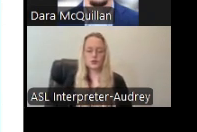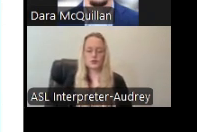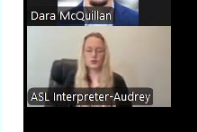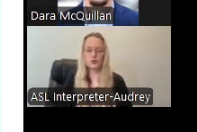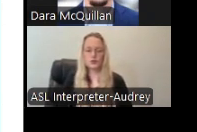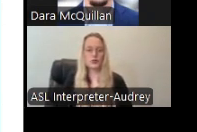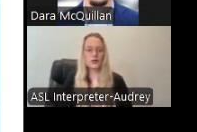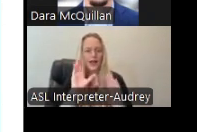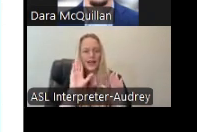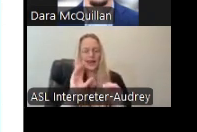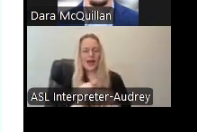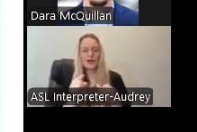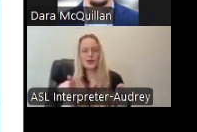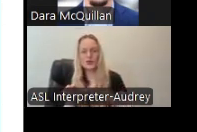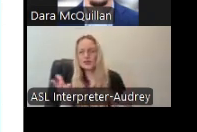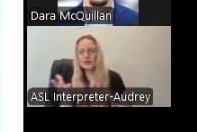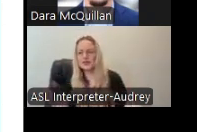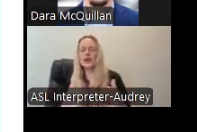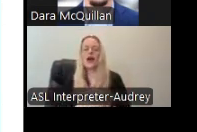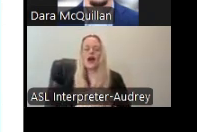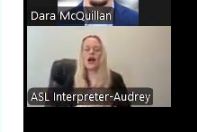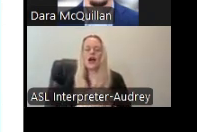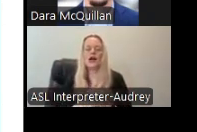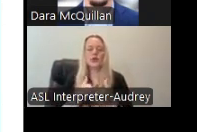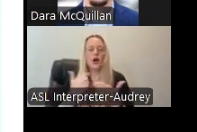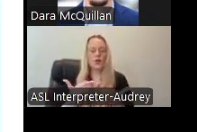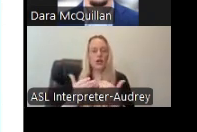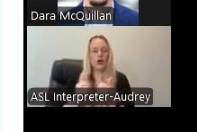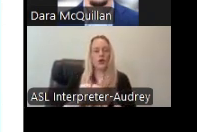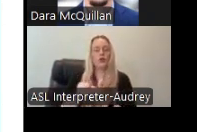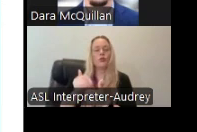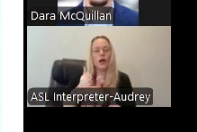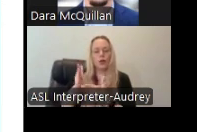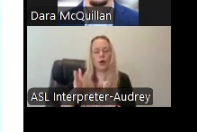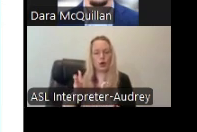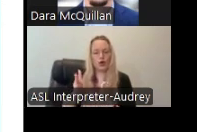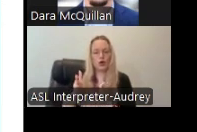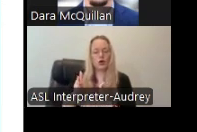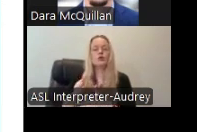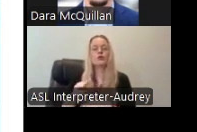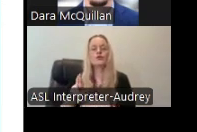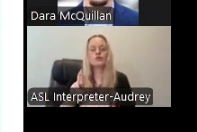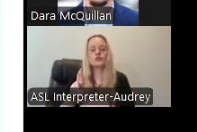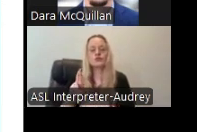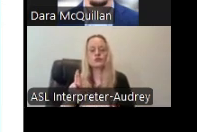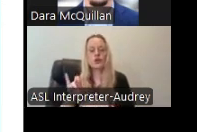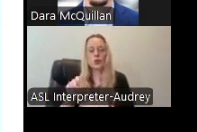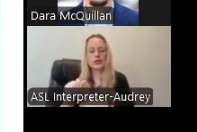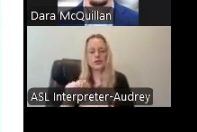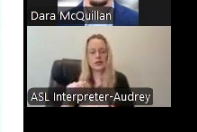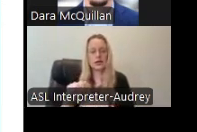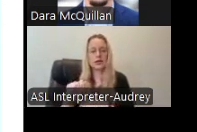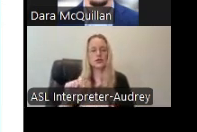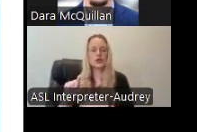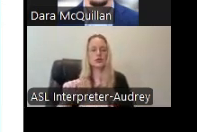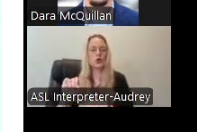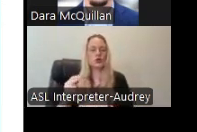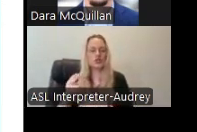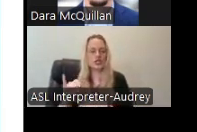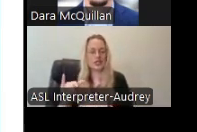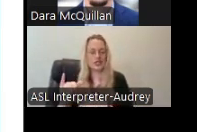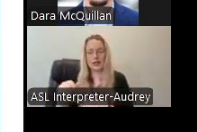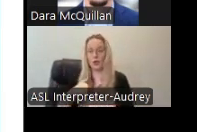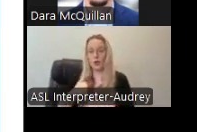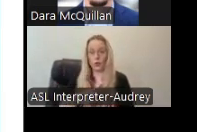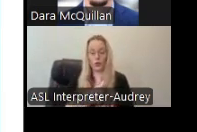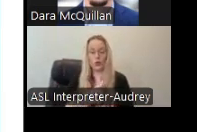Hey, how you doing? I'm here with my partner, Risa Tochigi. We are some of the artists in